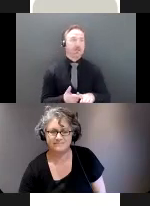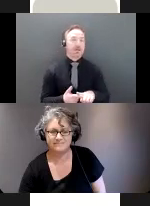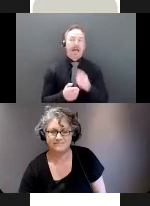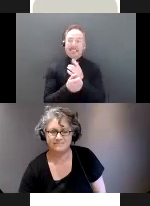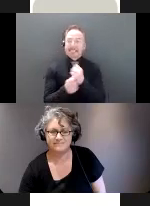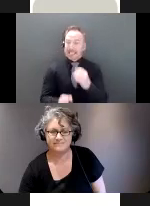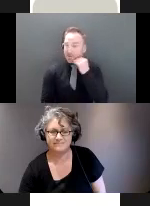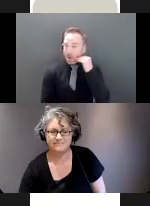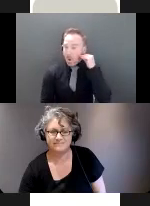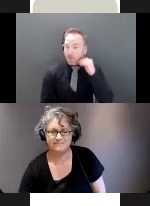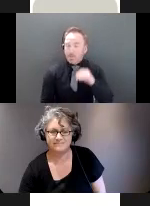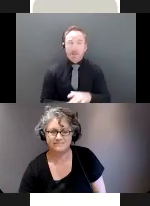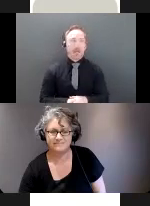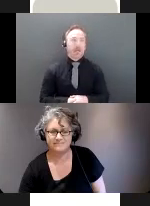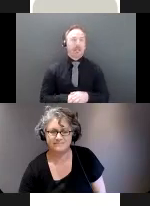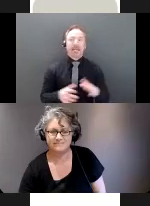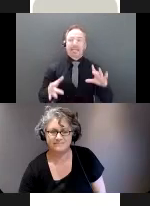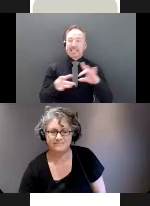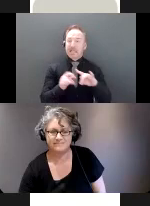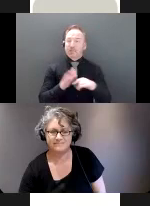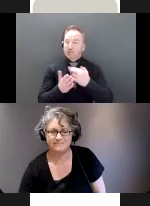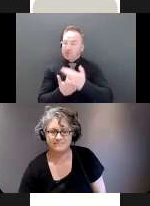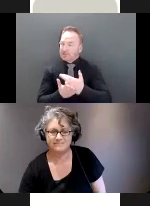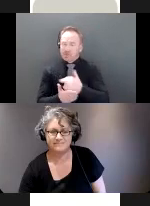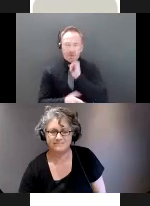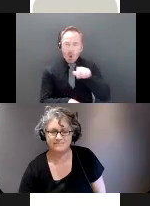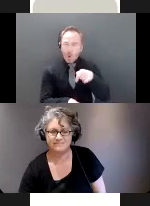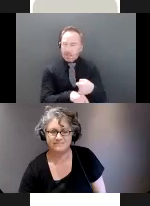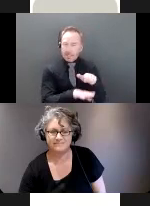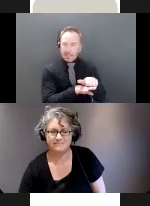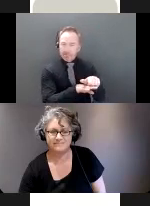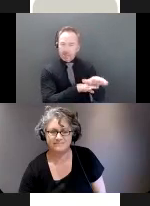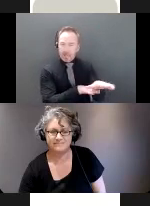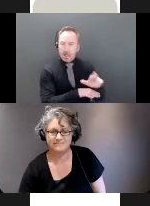resource, not just a referral. Information overload is definitely a